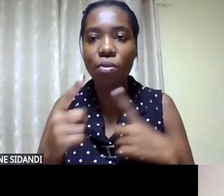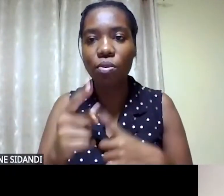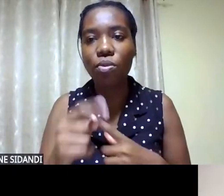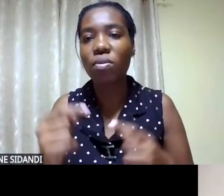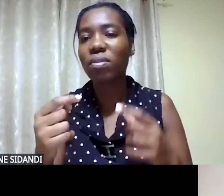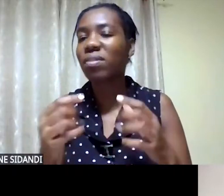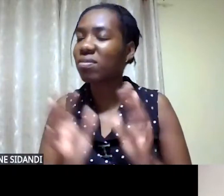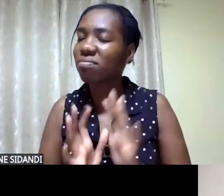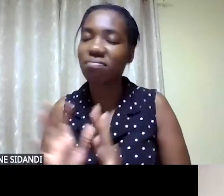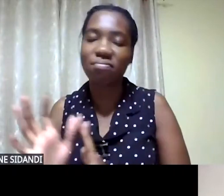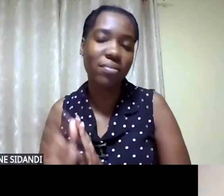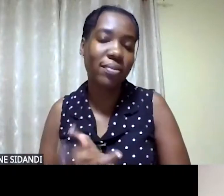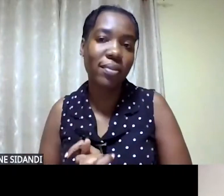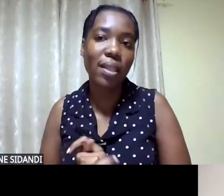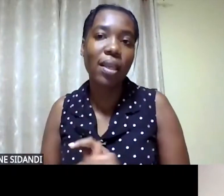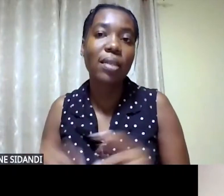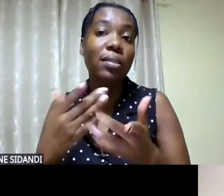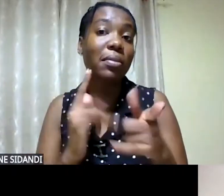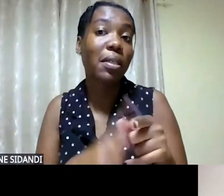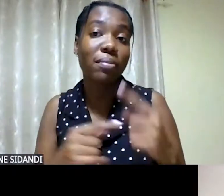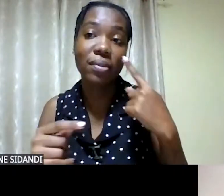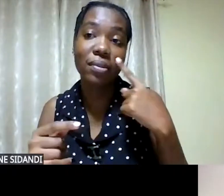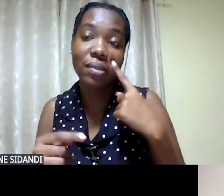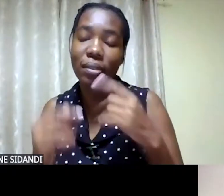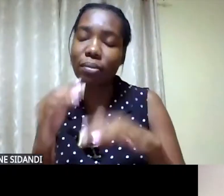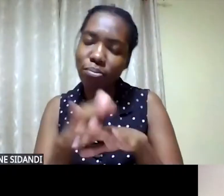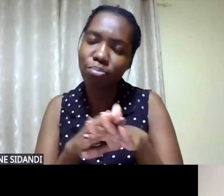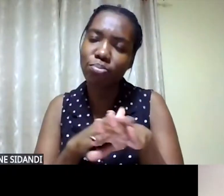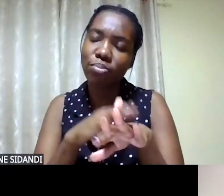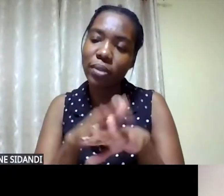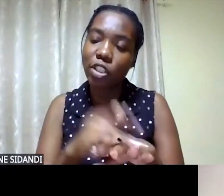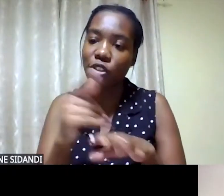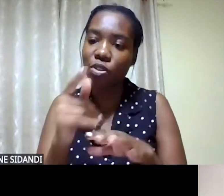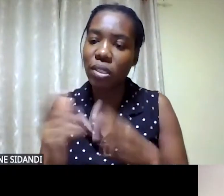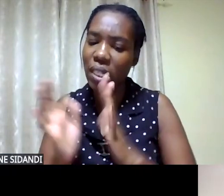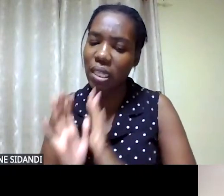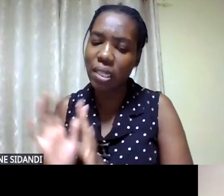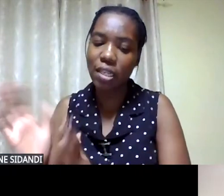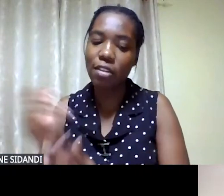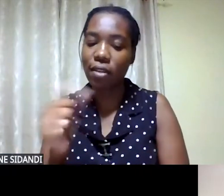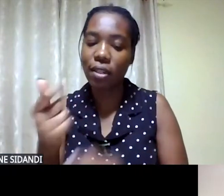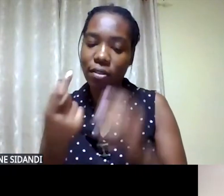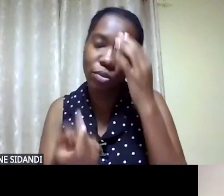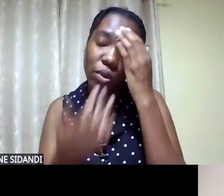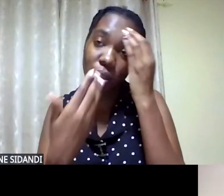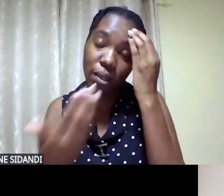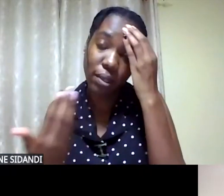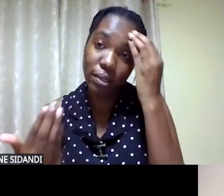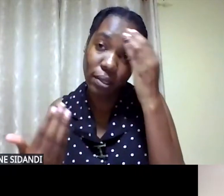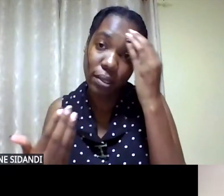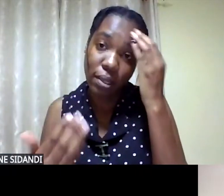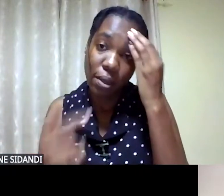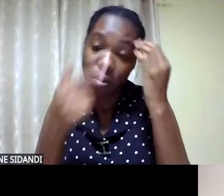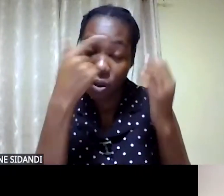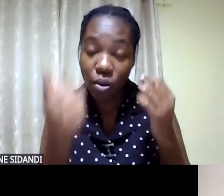And sometimes you find slowly by slowly you're able to let go of a few things, and because you have already